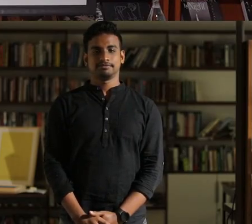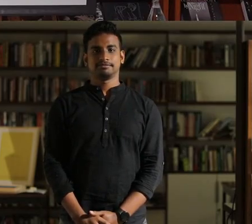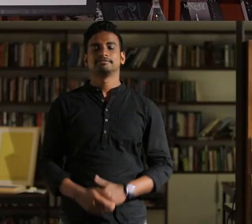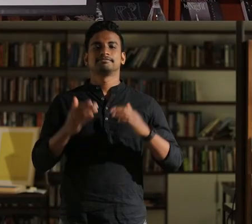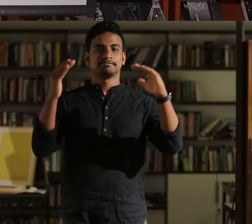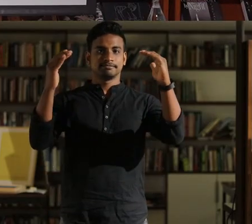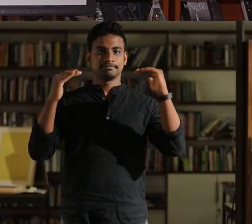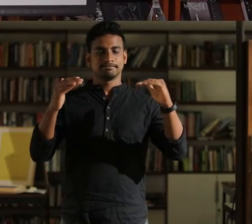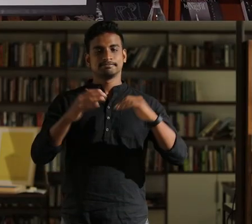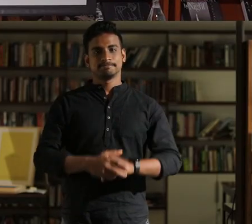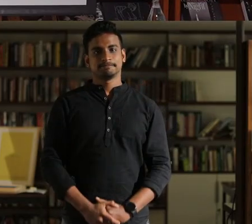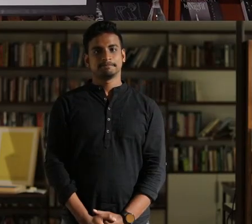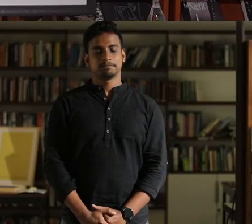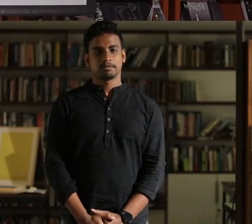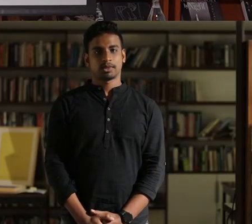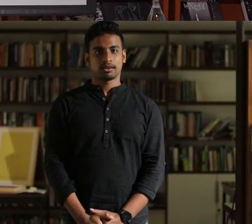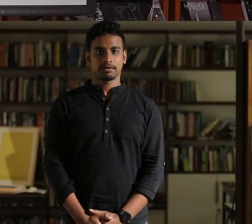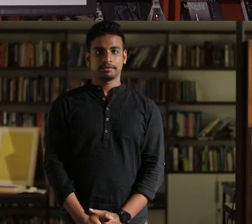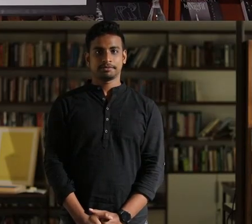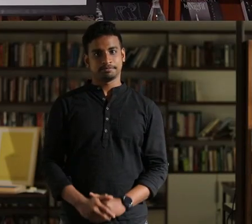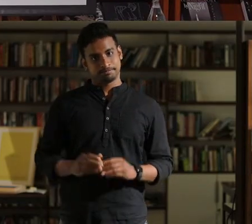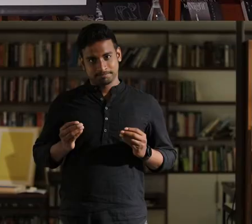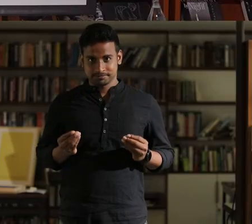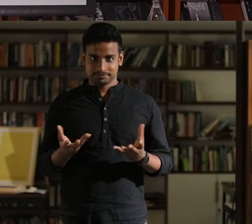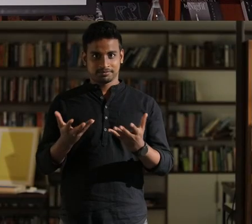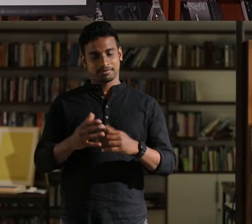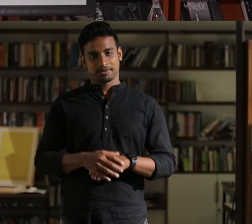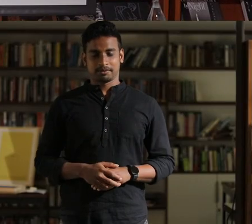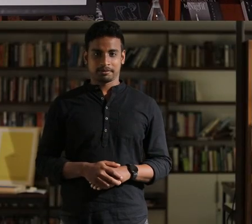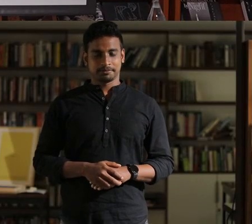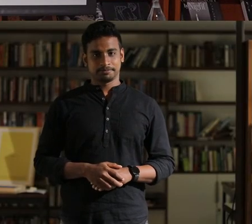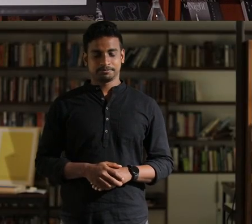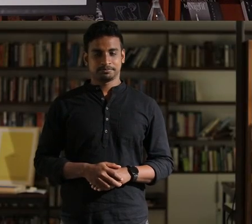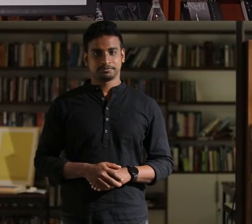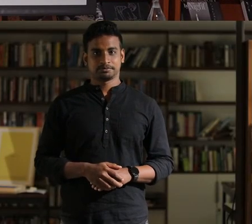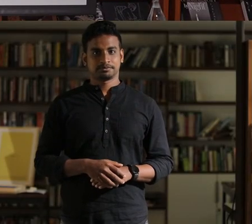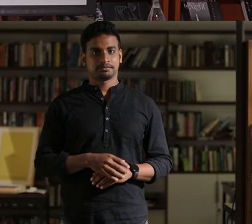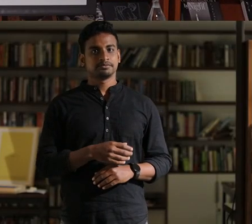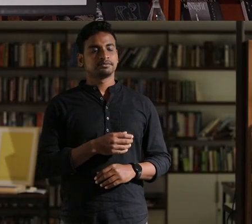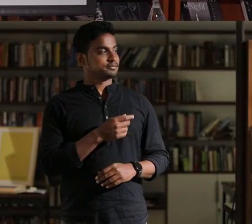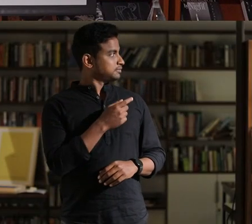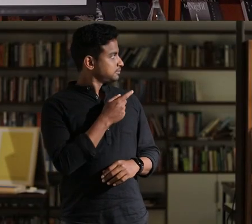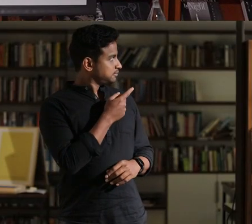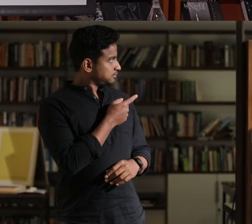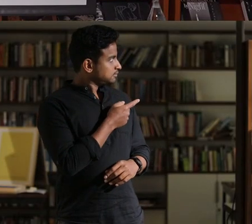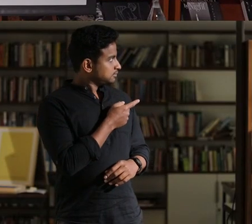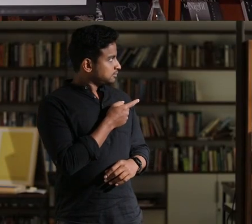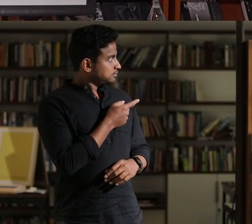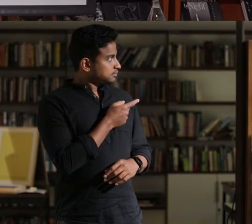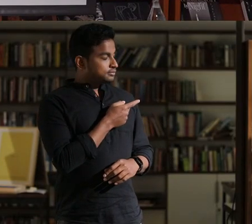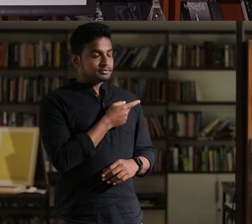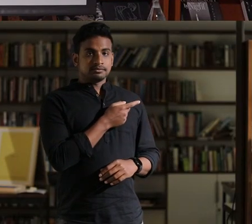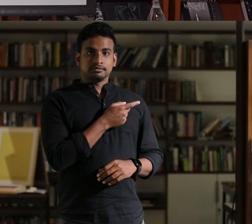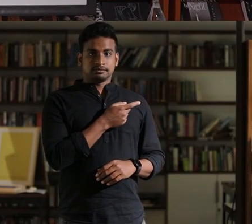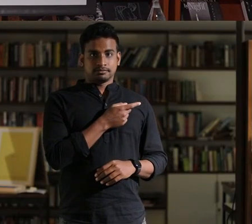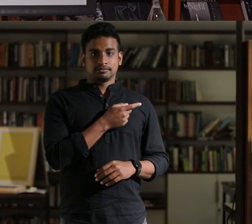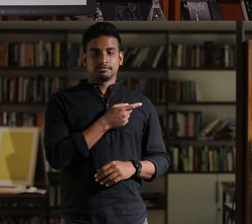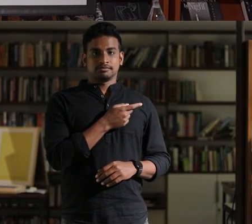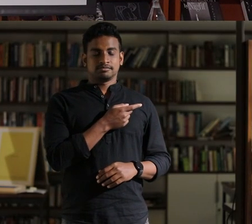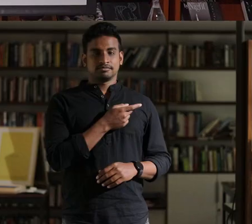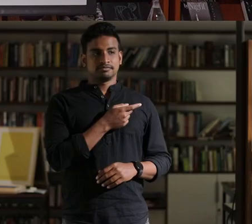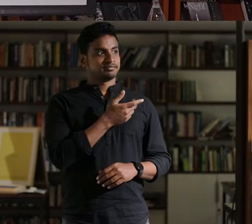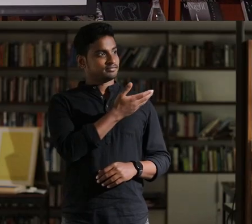So let's start with, this is like the field of archives